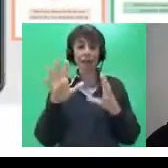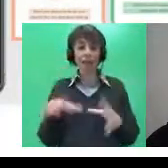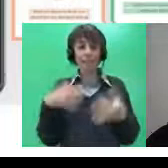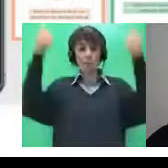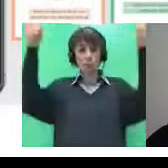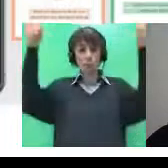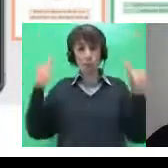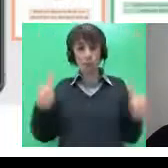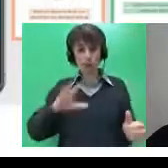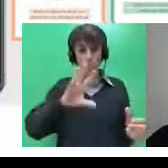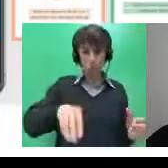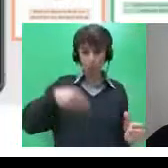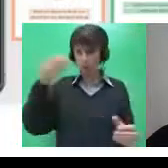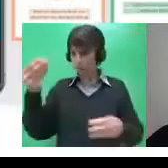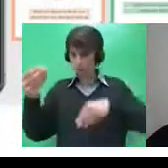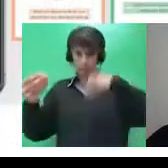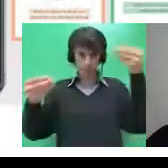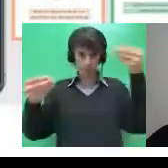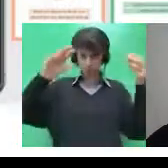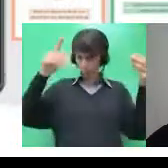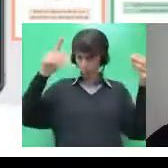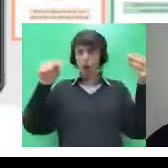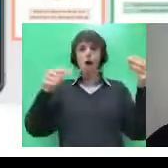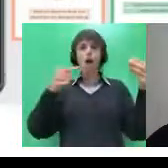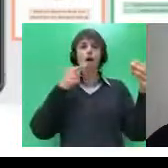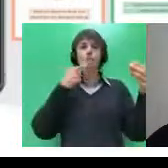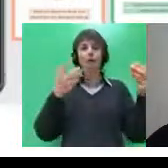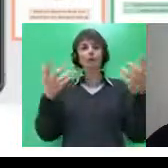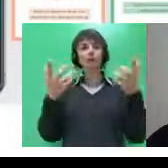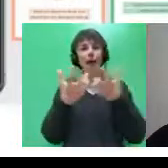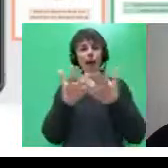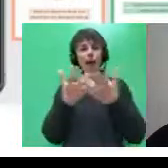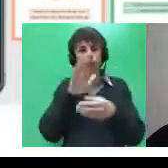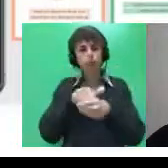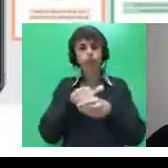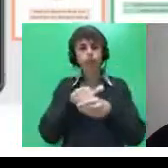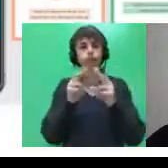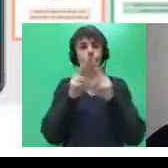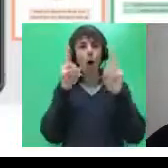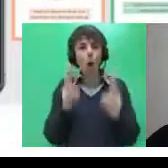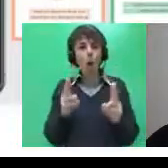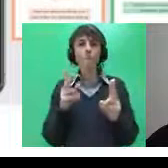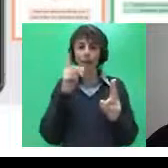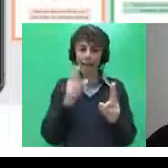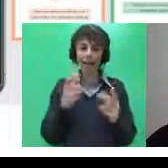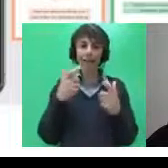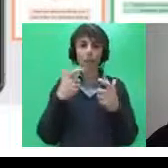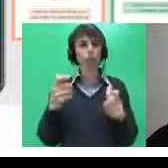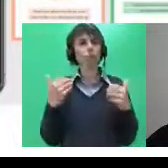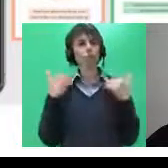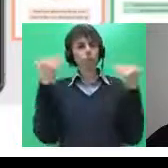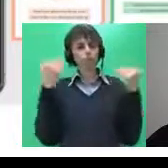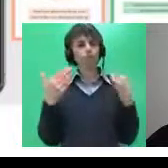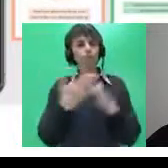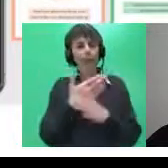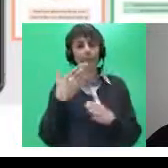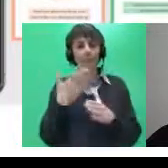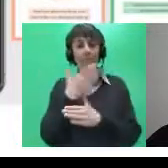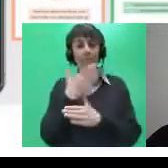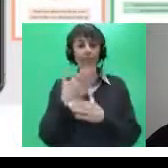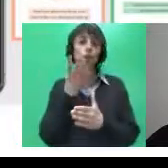So it's suitable going into winter if that is of any interest to anyone wanting to distribute to their